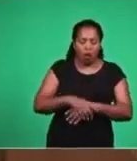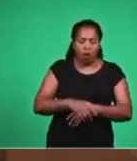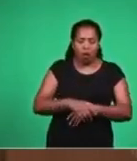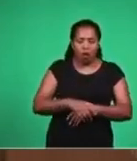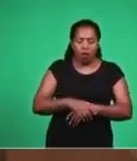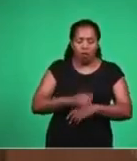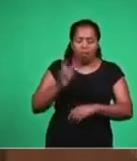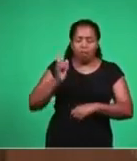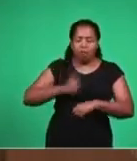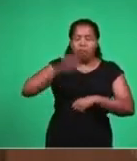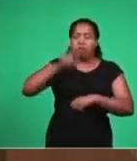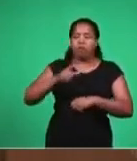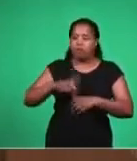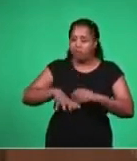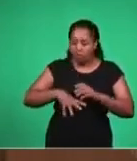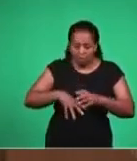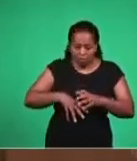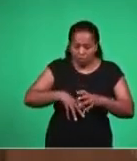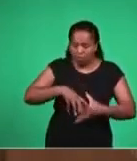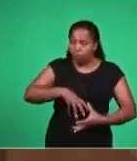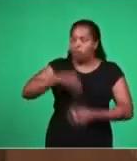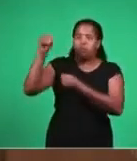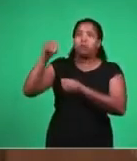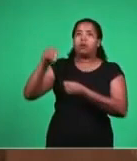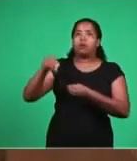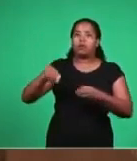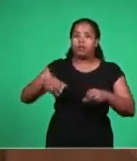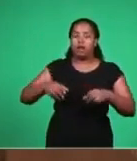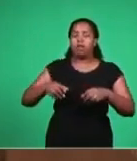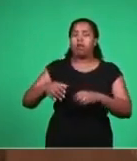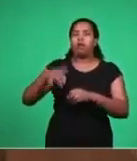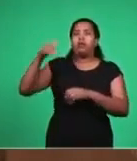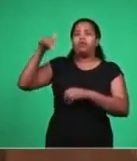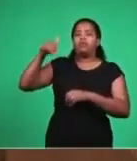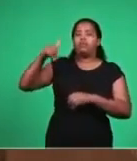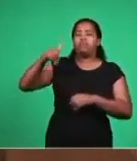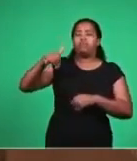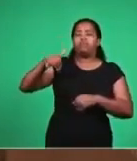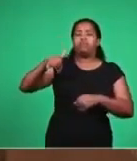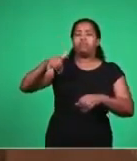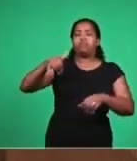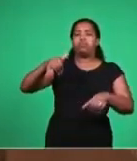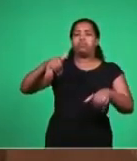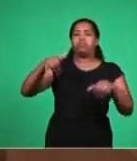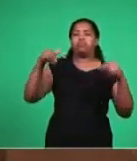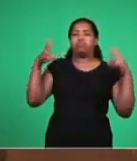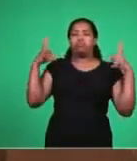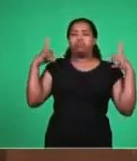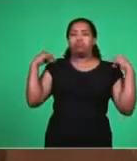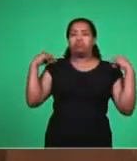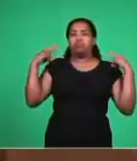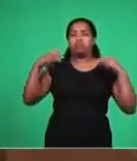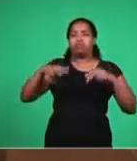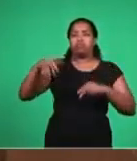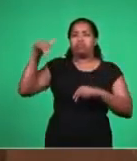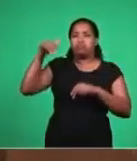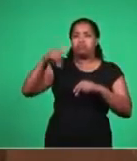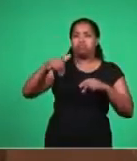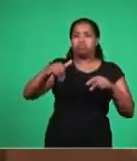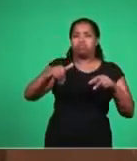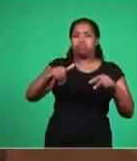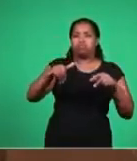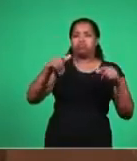I was in the street, and out of nowhere, I was piloting the plane, and out of nowhere, I was, you